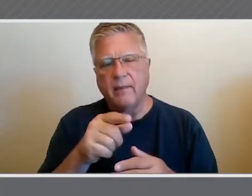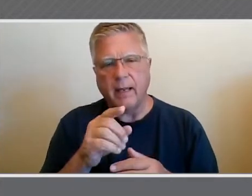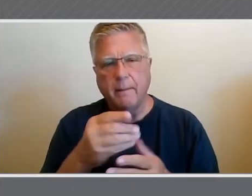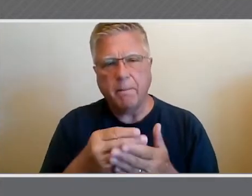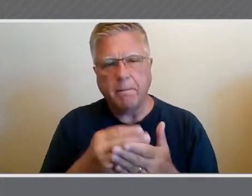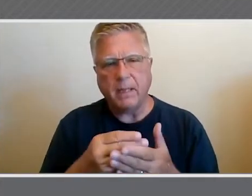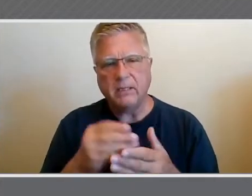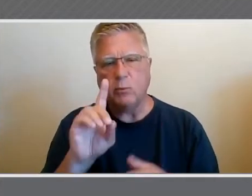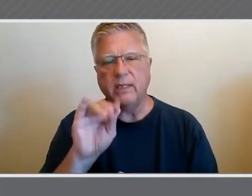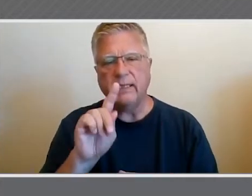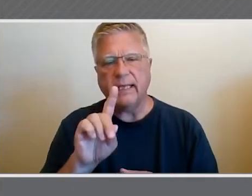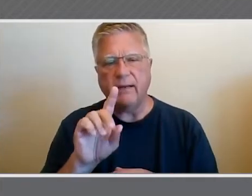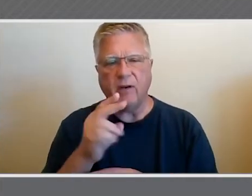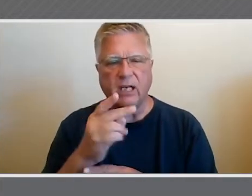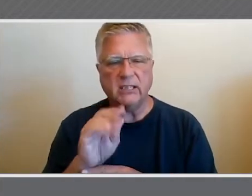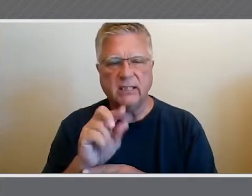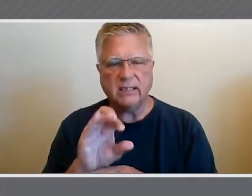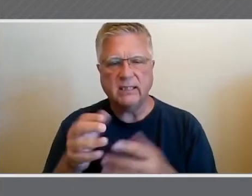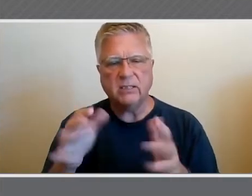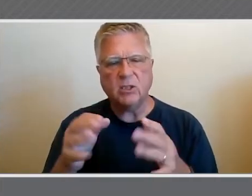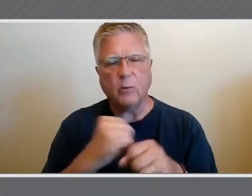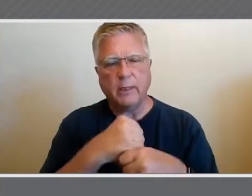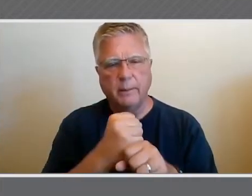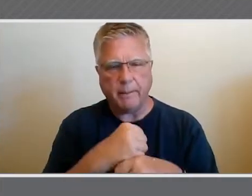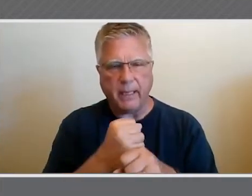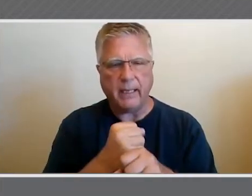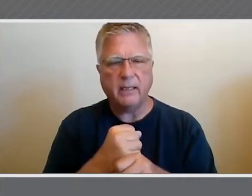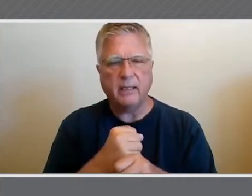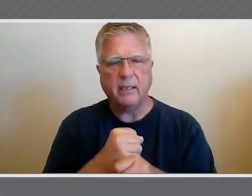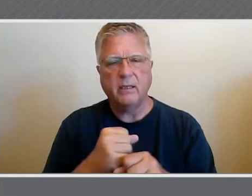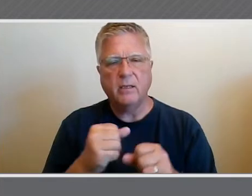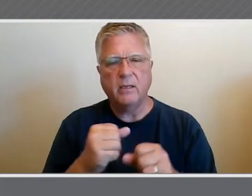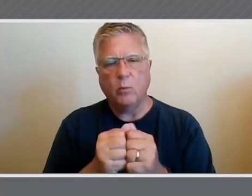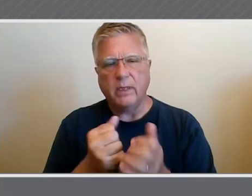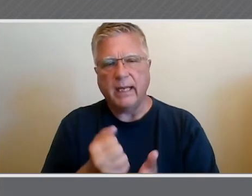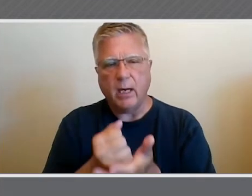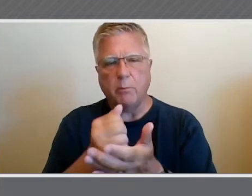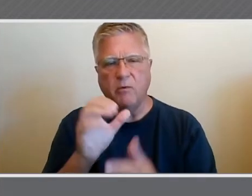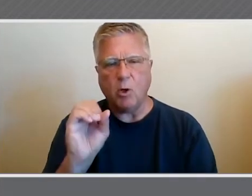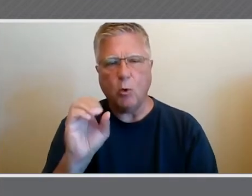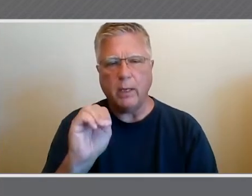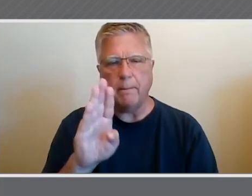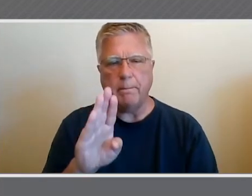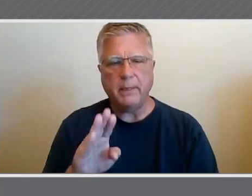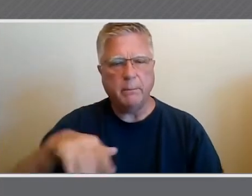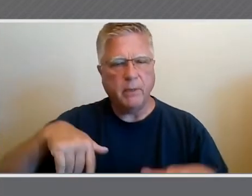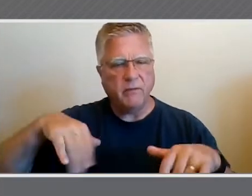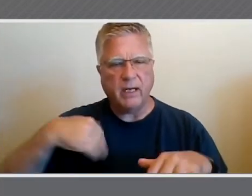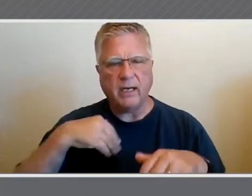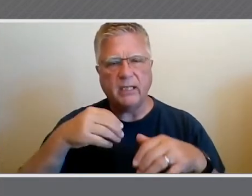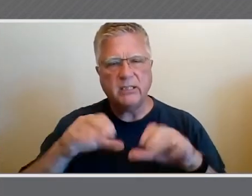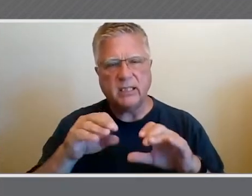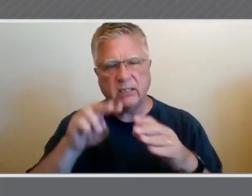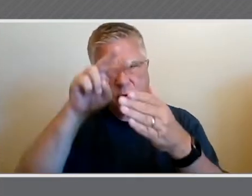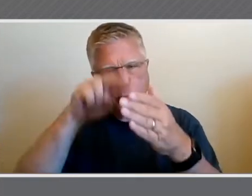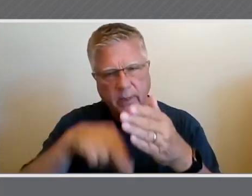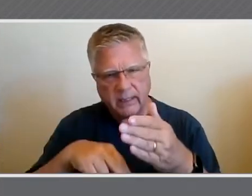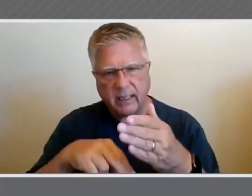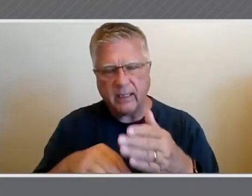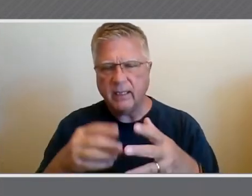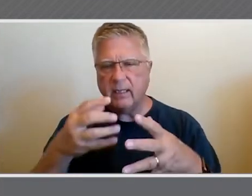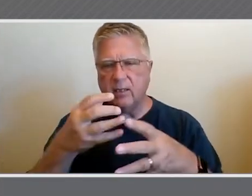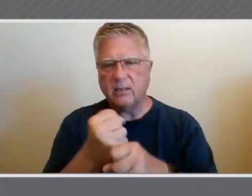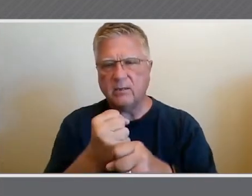produced with the help of Community Affairs and IMP. If you have not, here's a quick breakdown. The operating budget